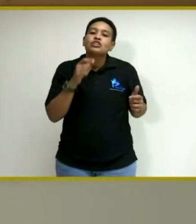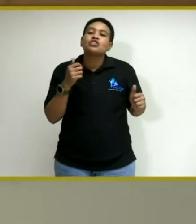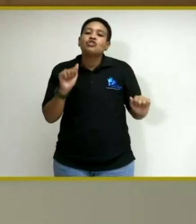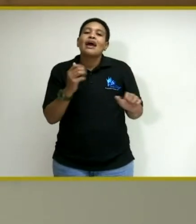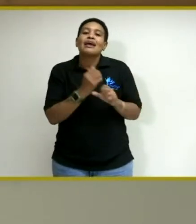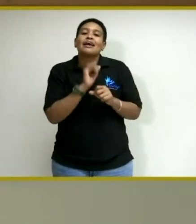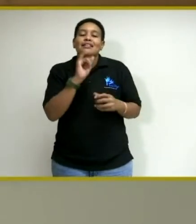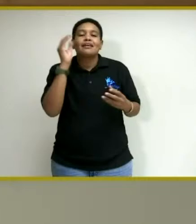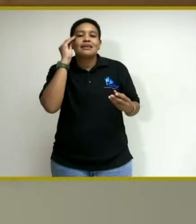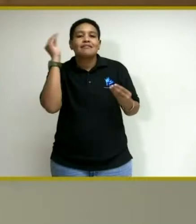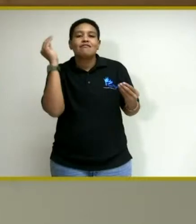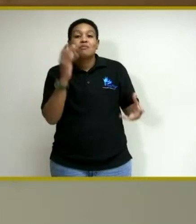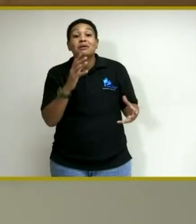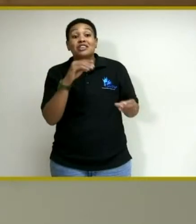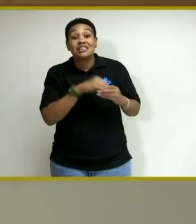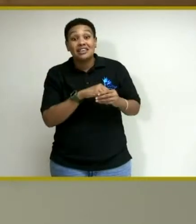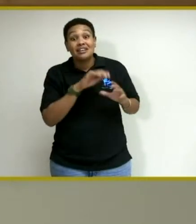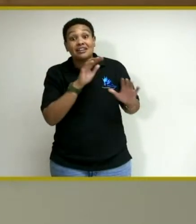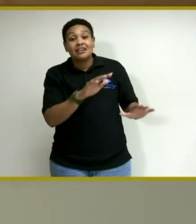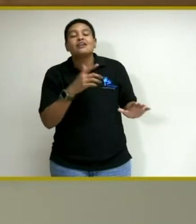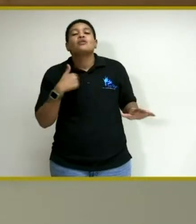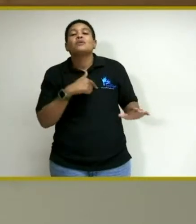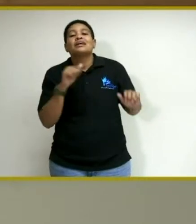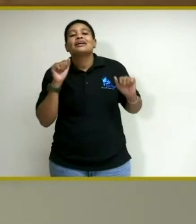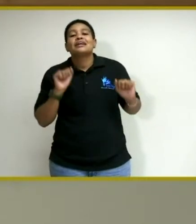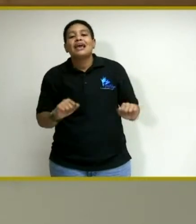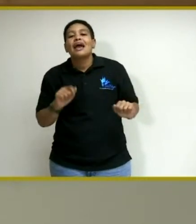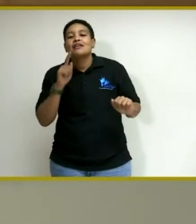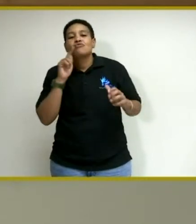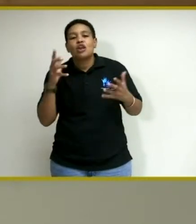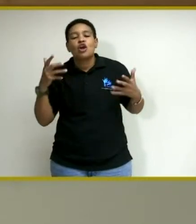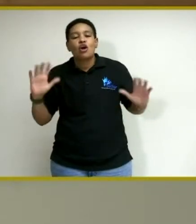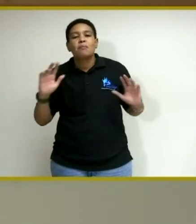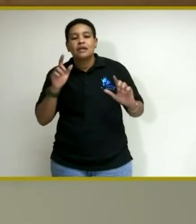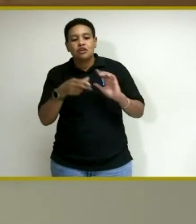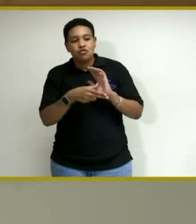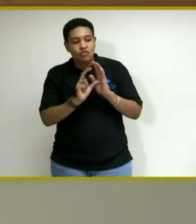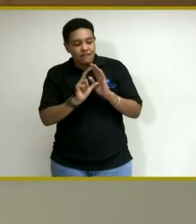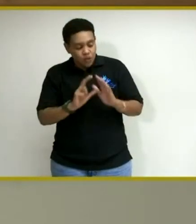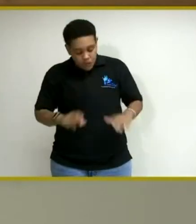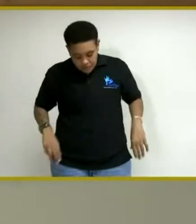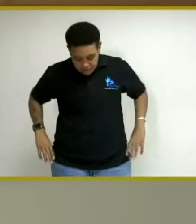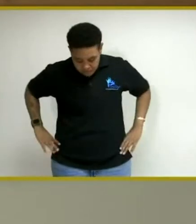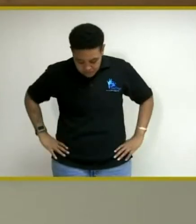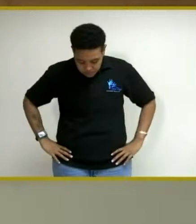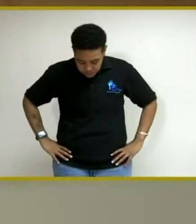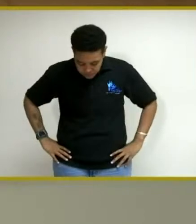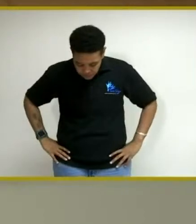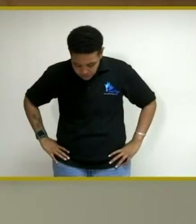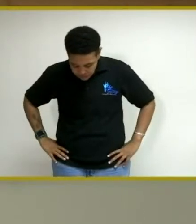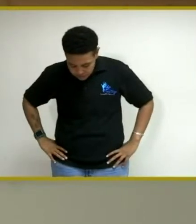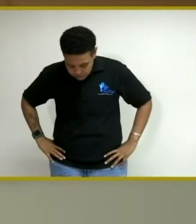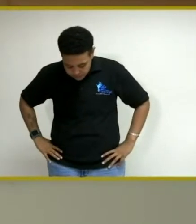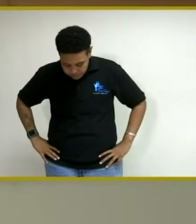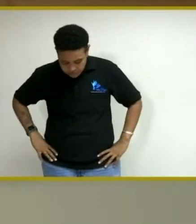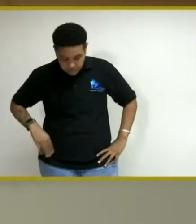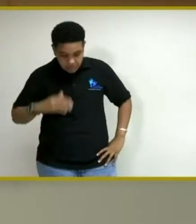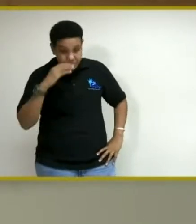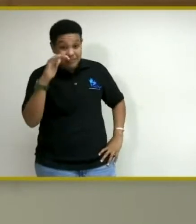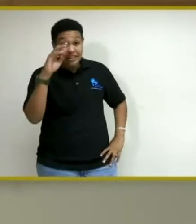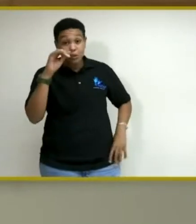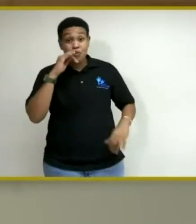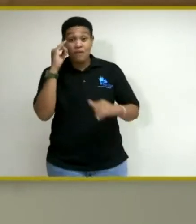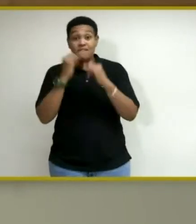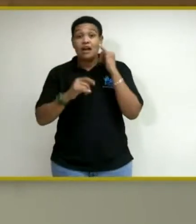that information in so that we can complete the review. Thank you very much, CMO. Our final question comes